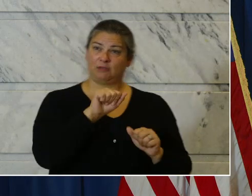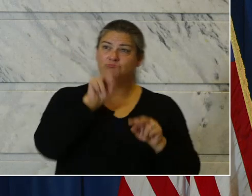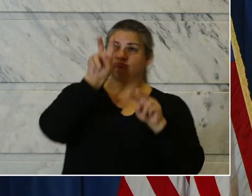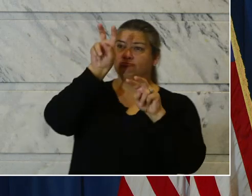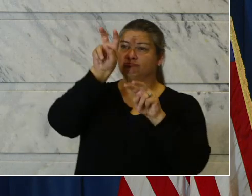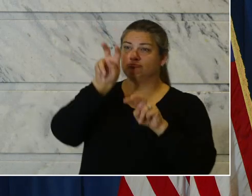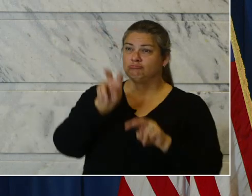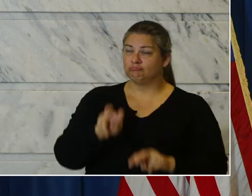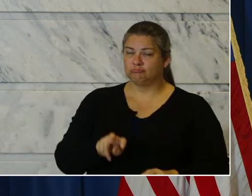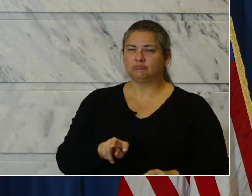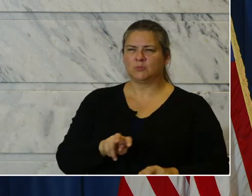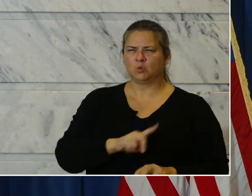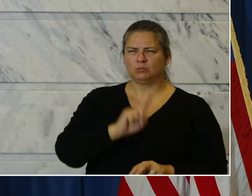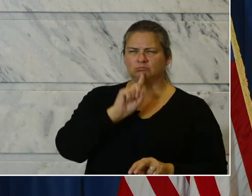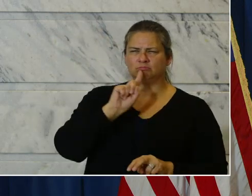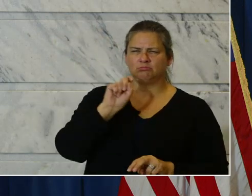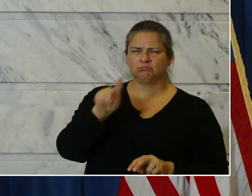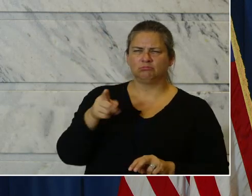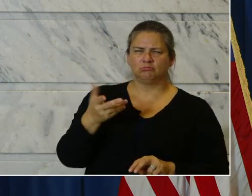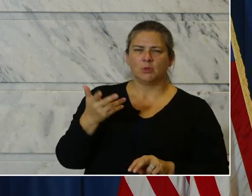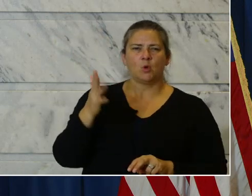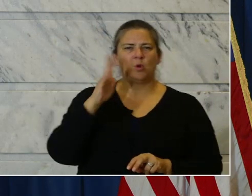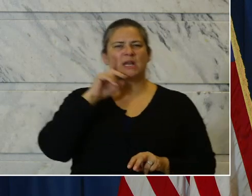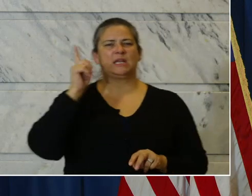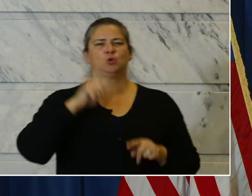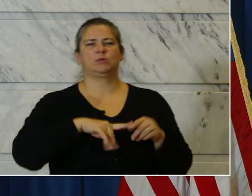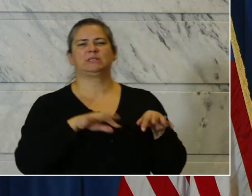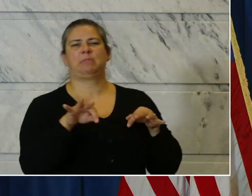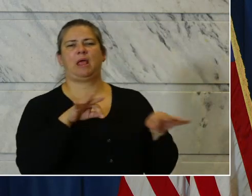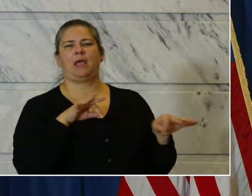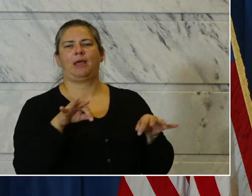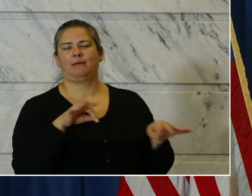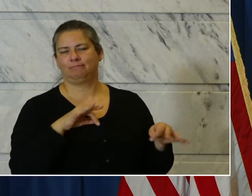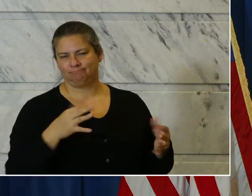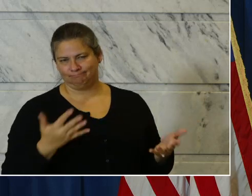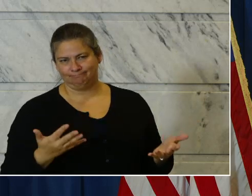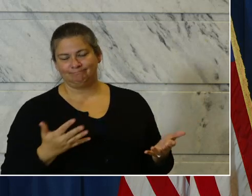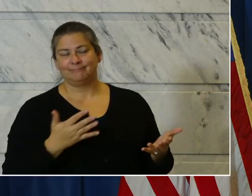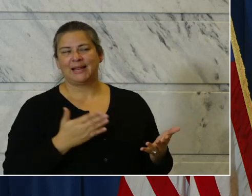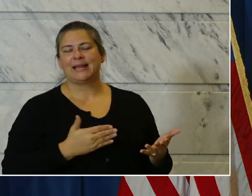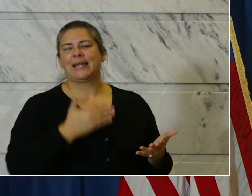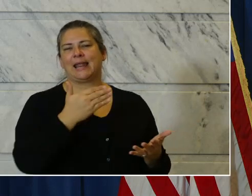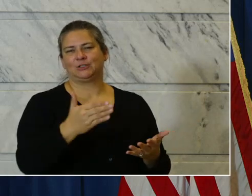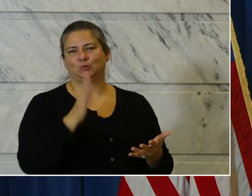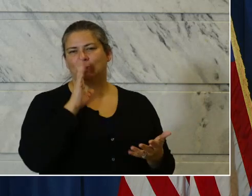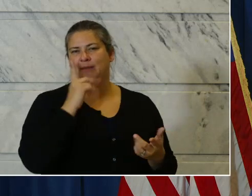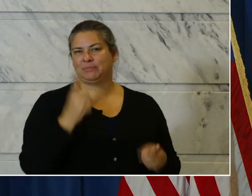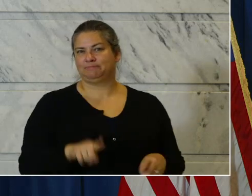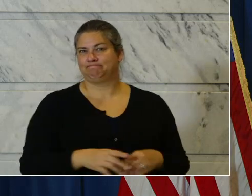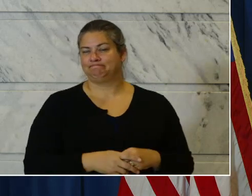be explanation, and that's what I expect will be people's next step. All right.